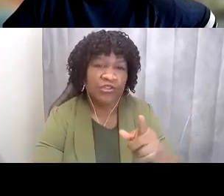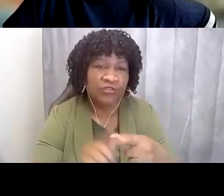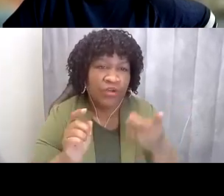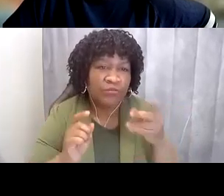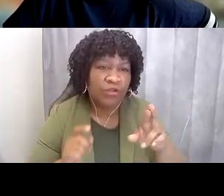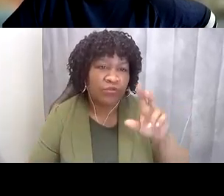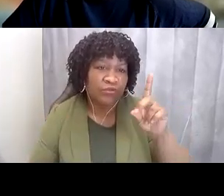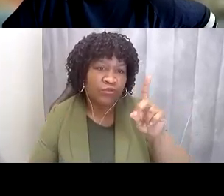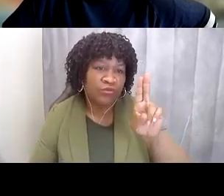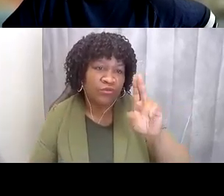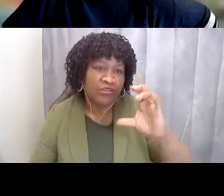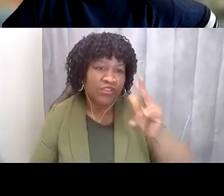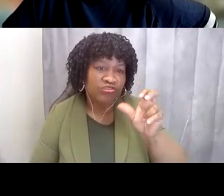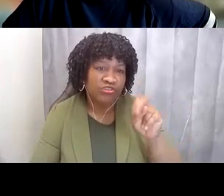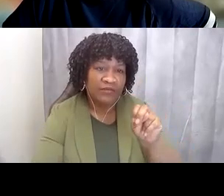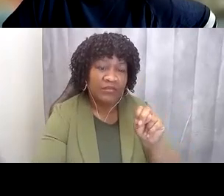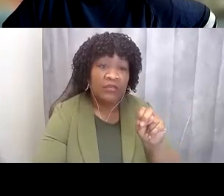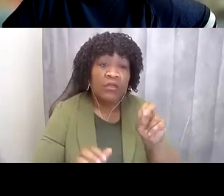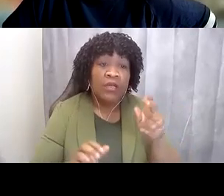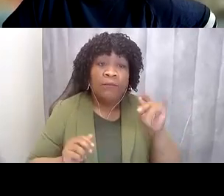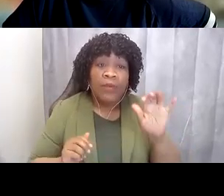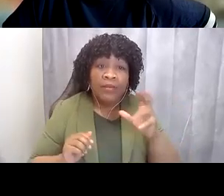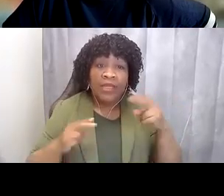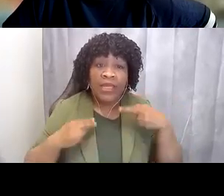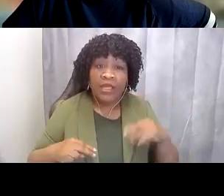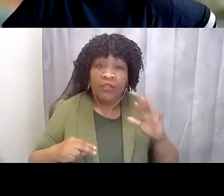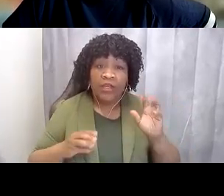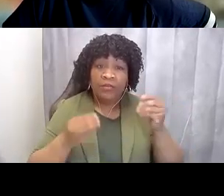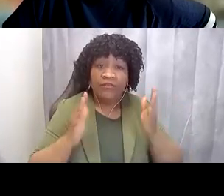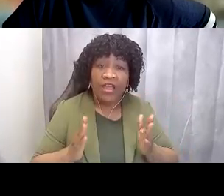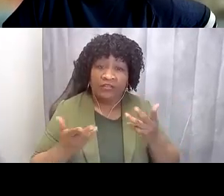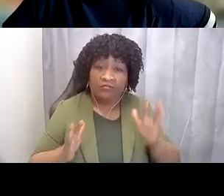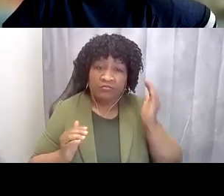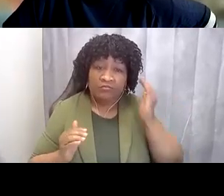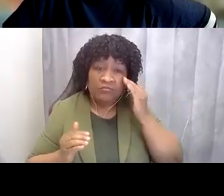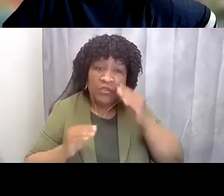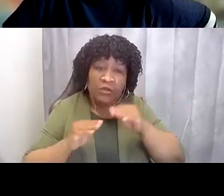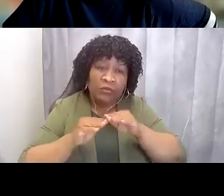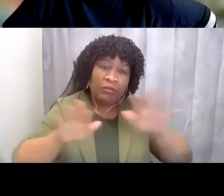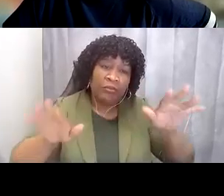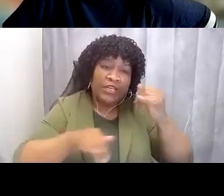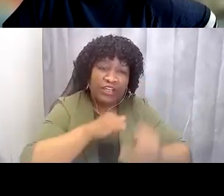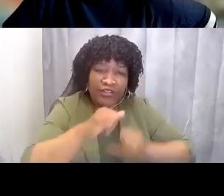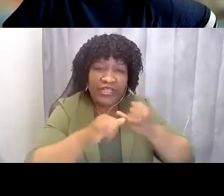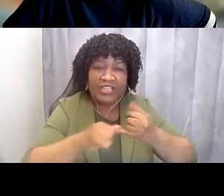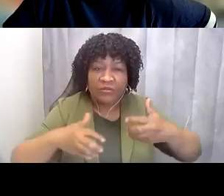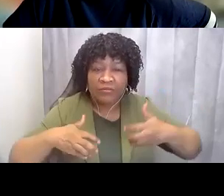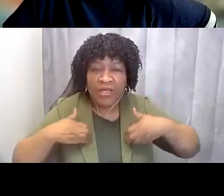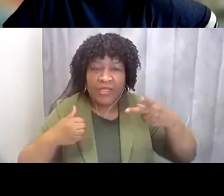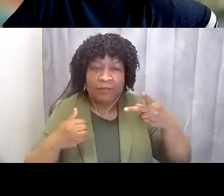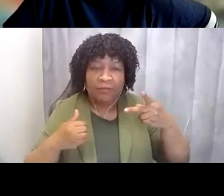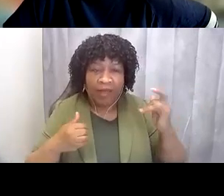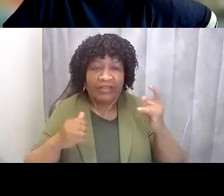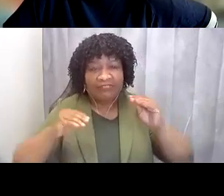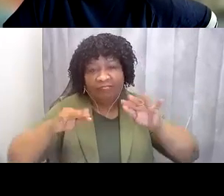Duchin. The public and healthcare providers should be aware of the growing international monkeypox outbreak. At this time, we have